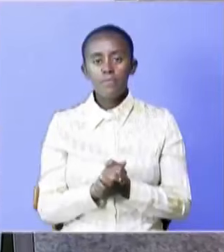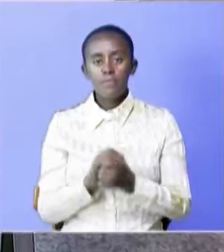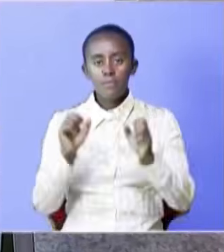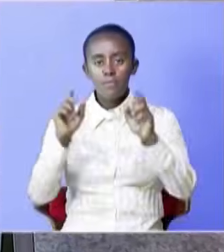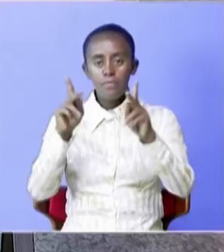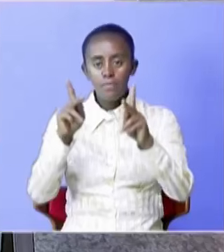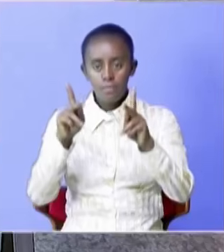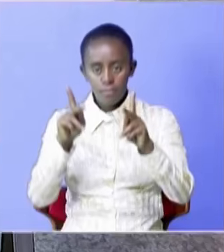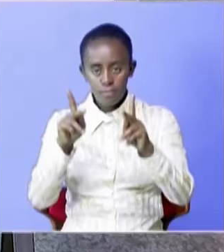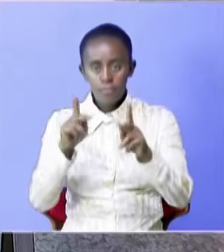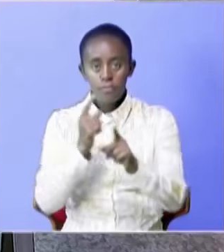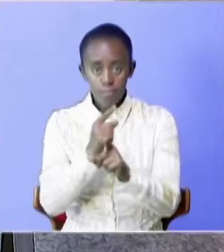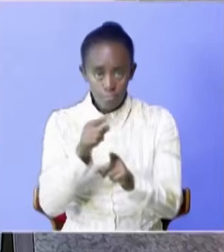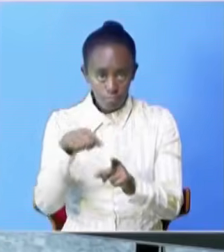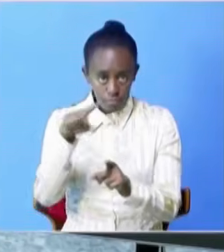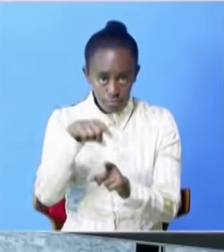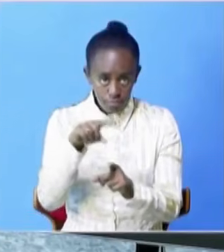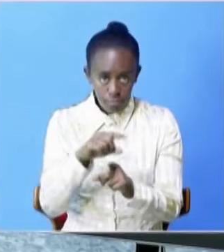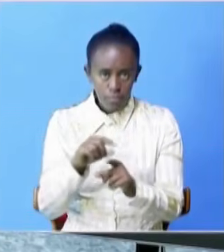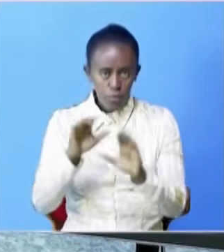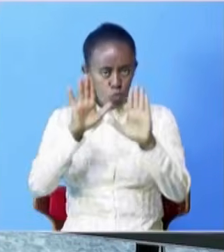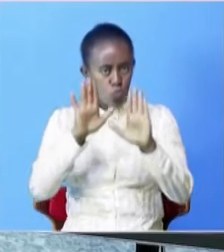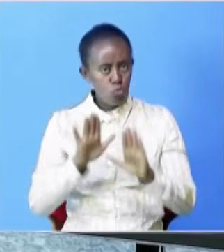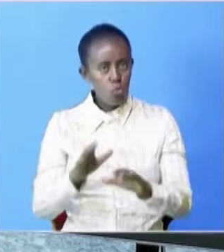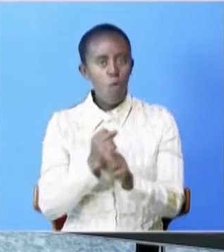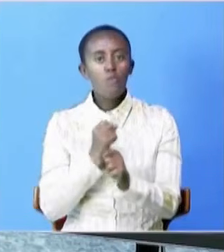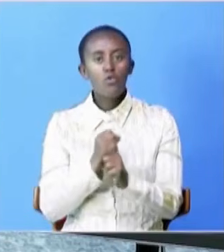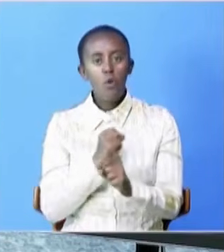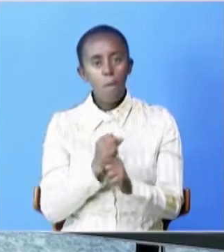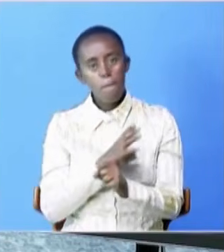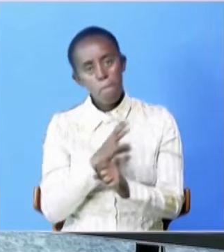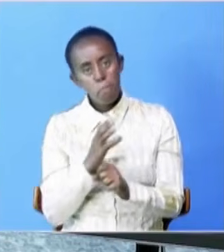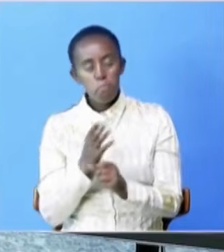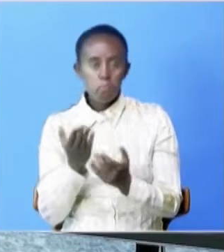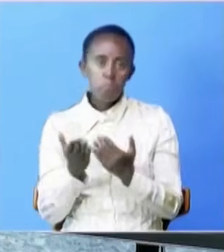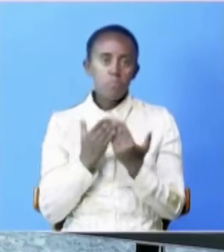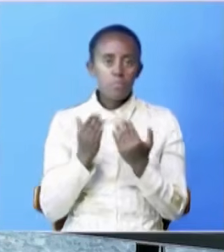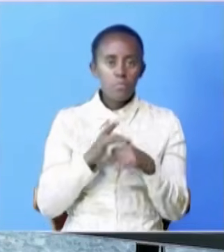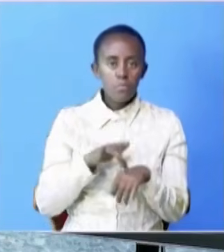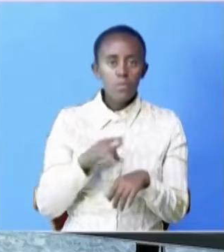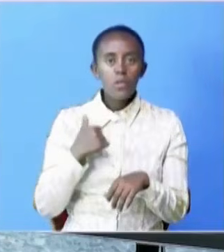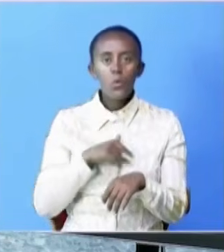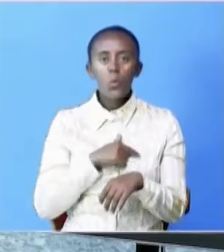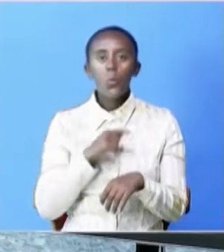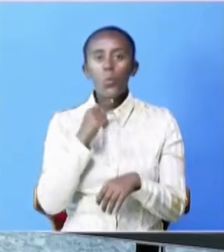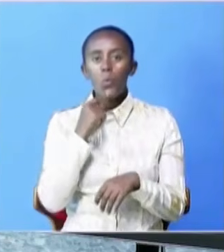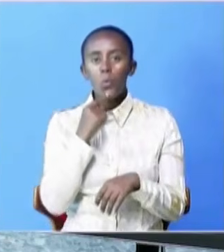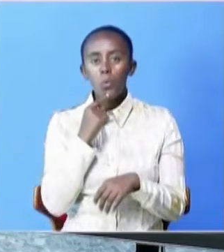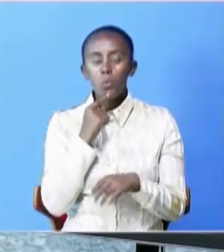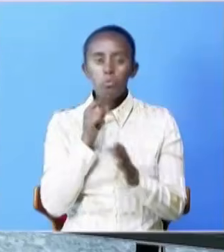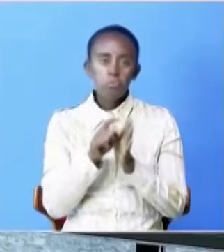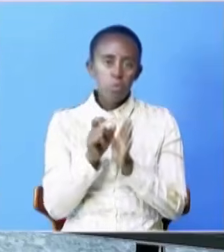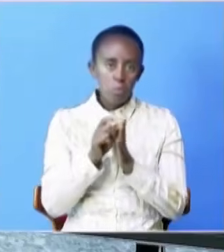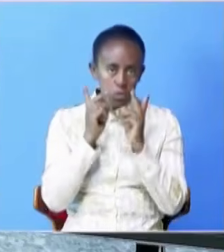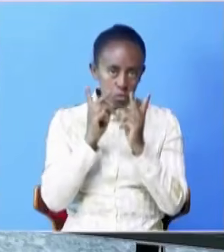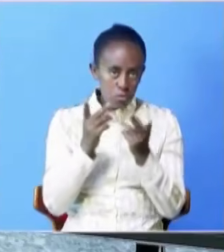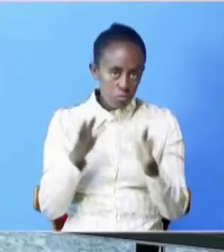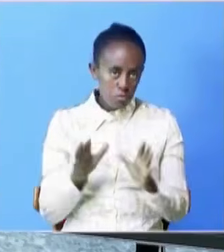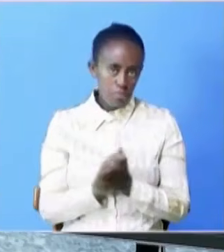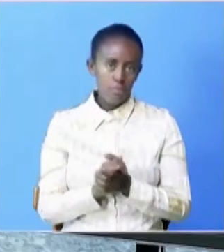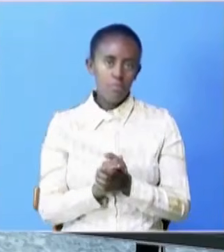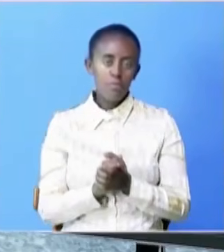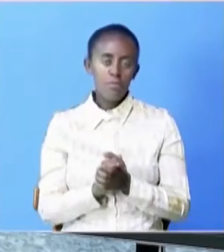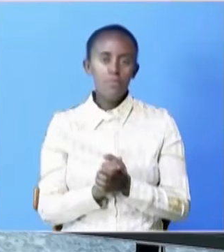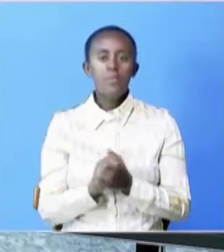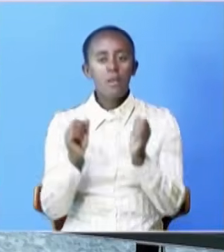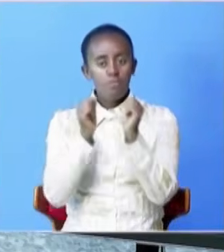Okay, I'm sure you all did a wonderful job and it was easier because we already saw some examples earlier. So